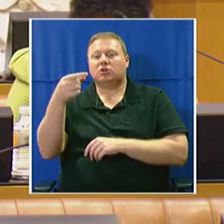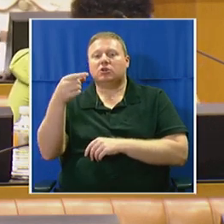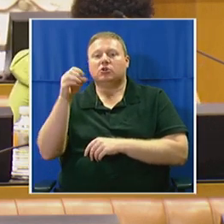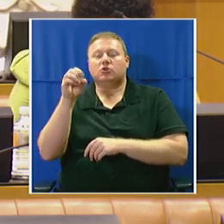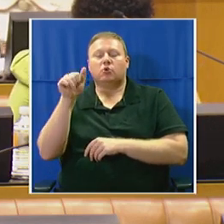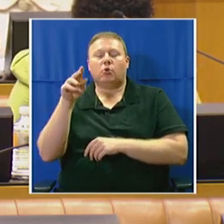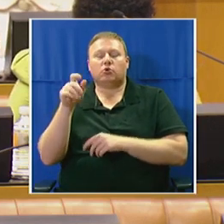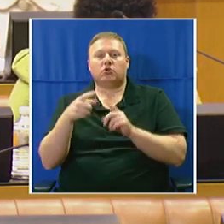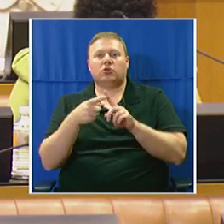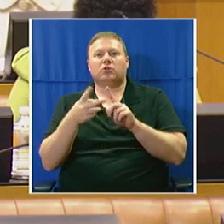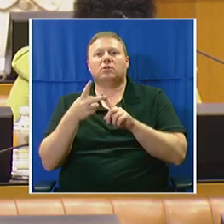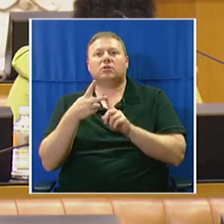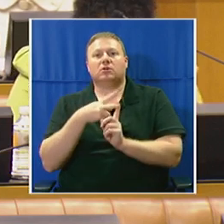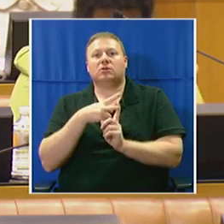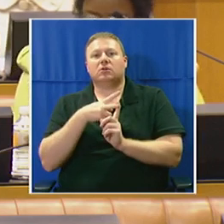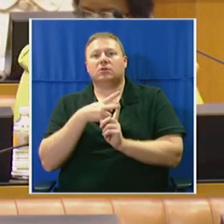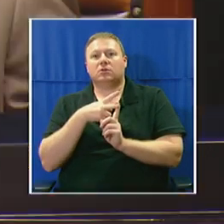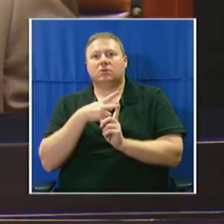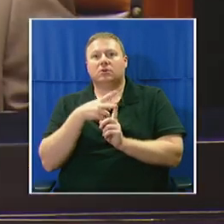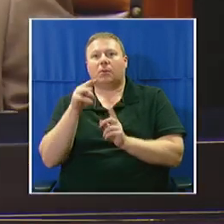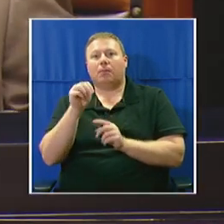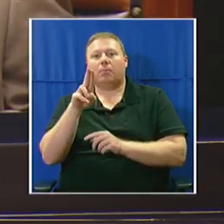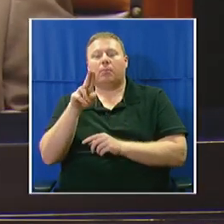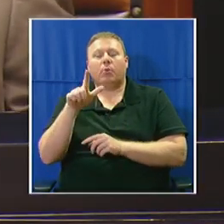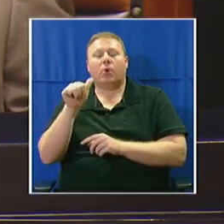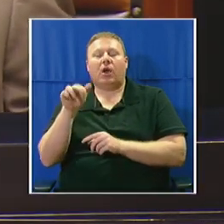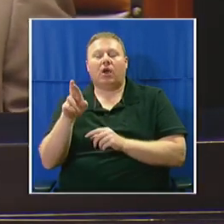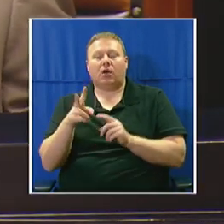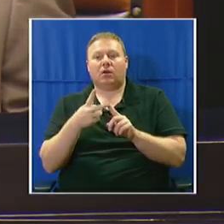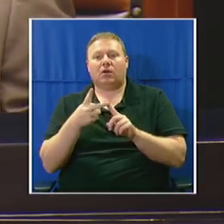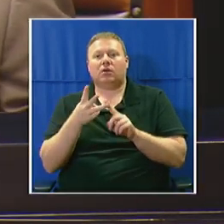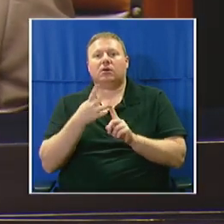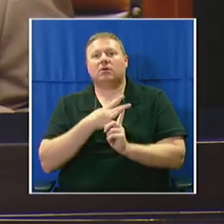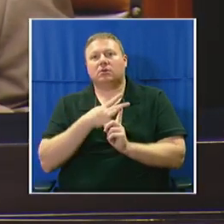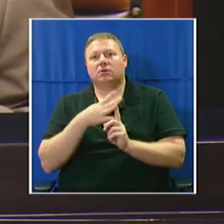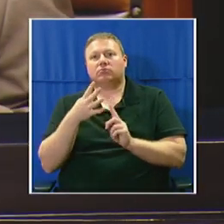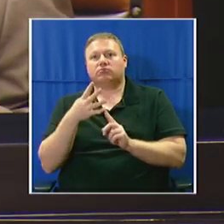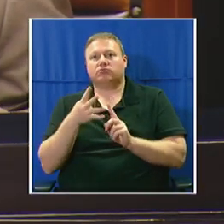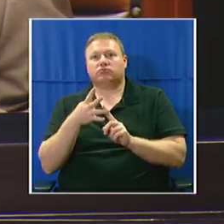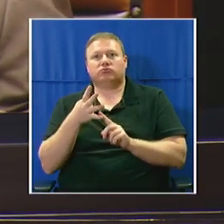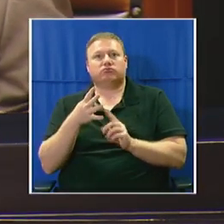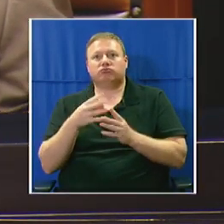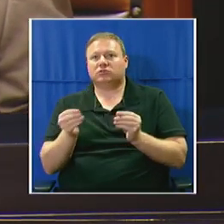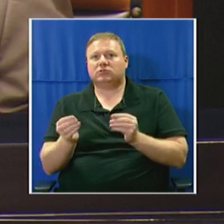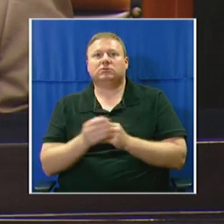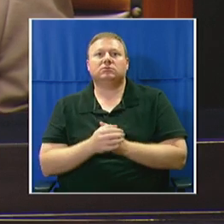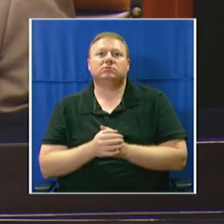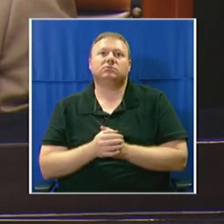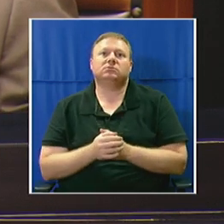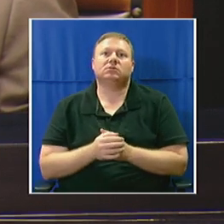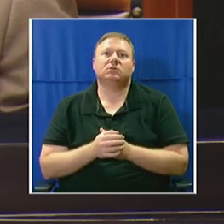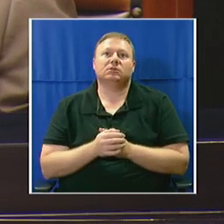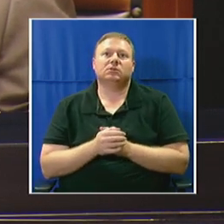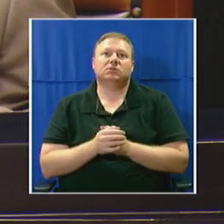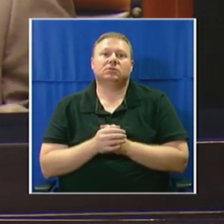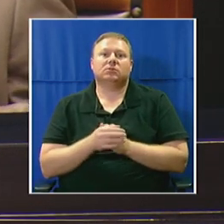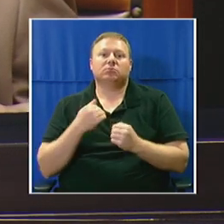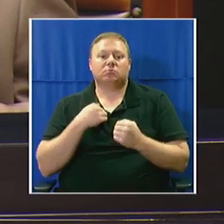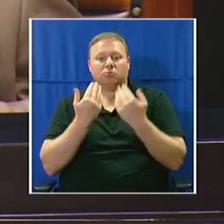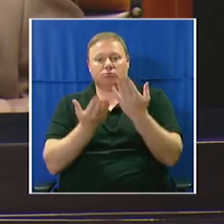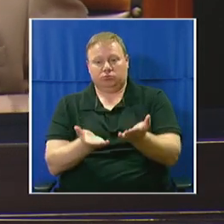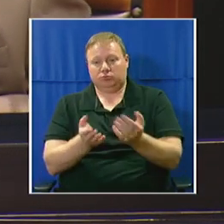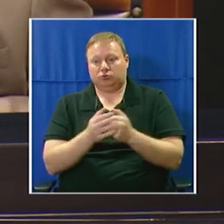members I so move honorable chair I now put the motion are there any objections no